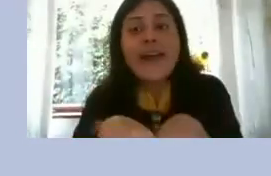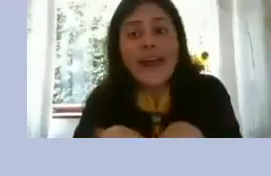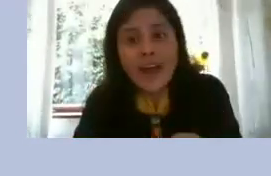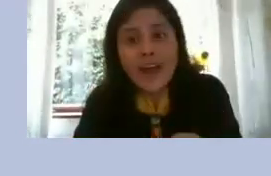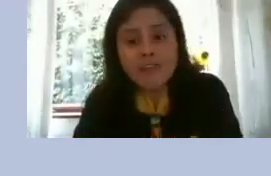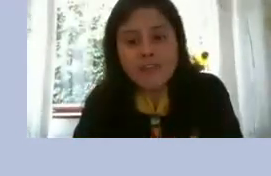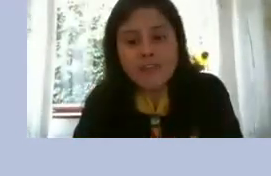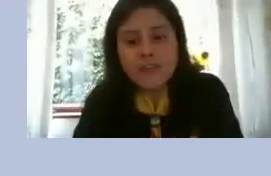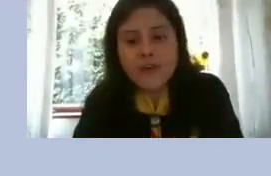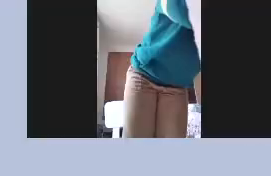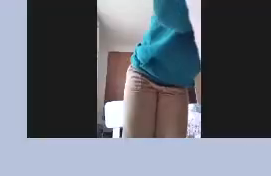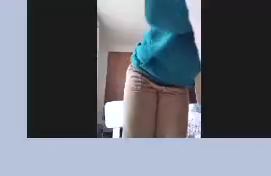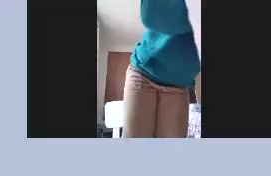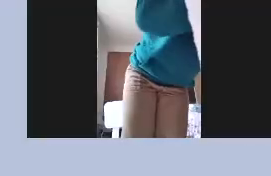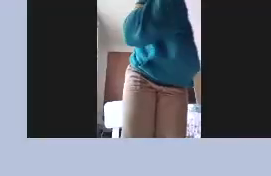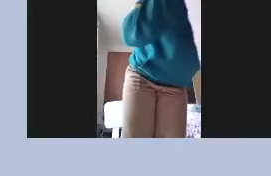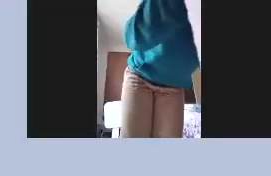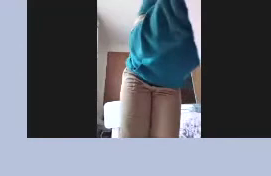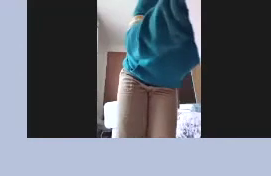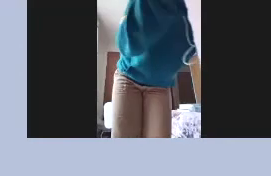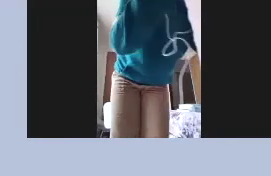didn't have